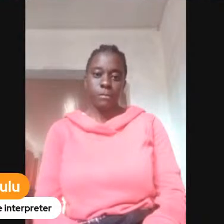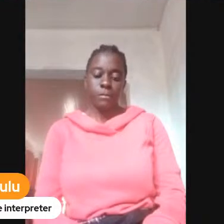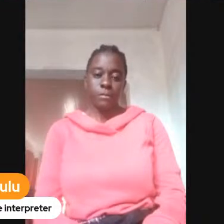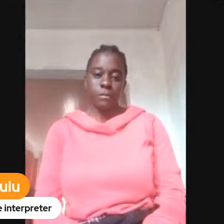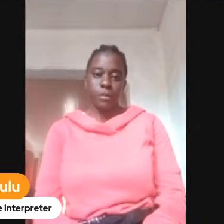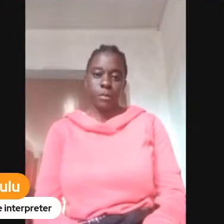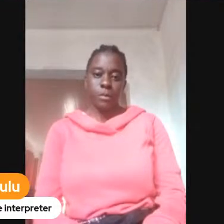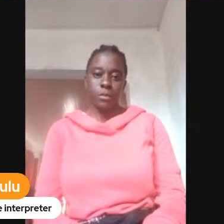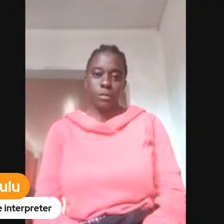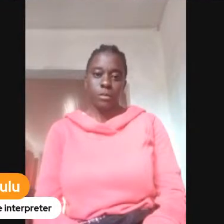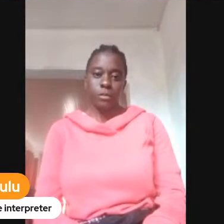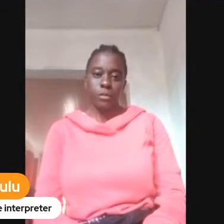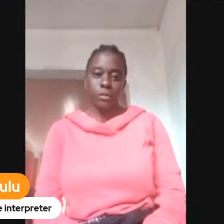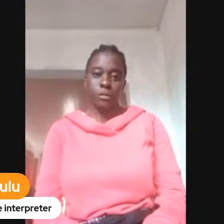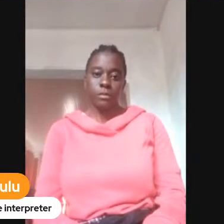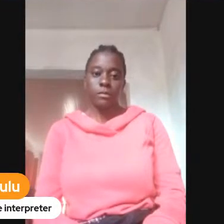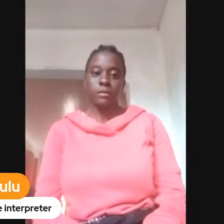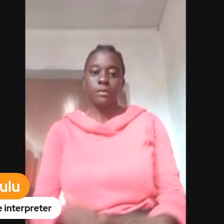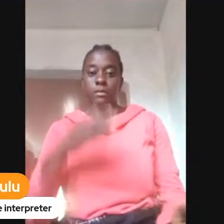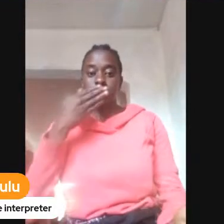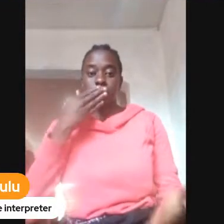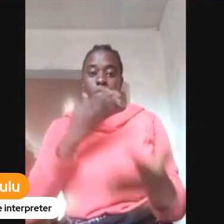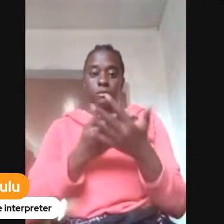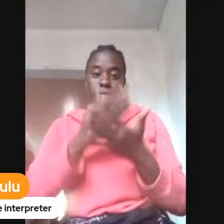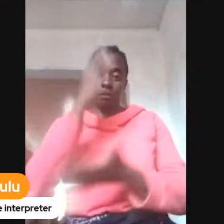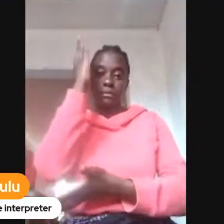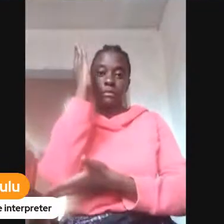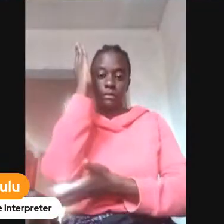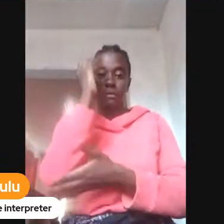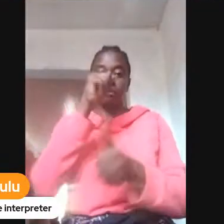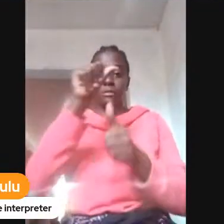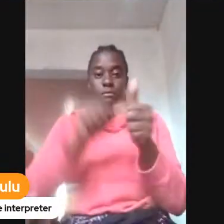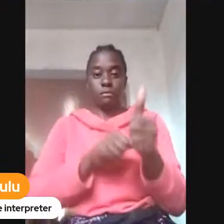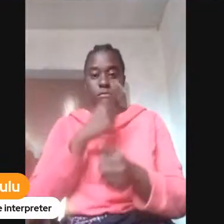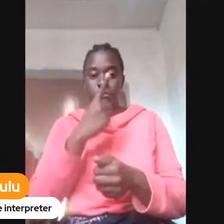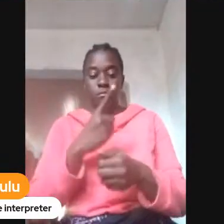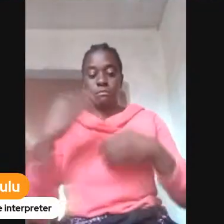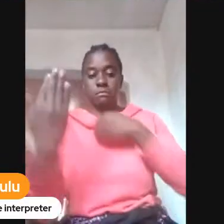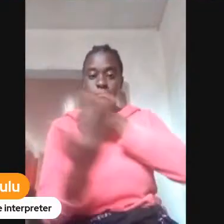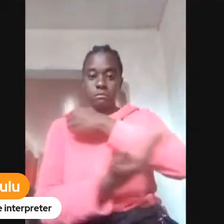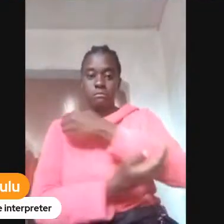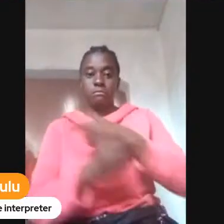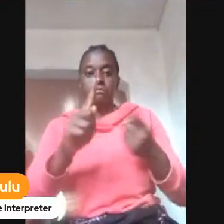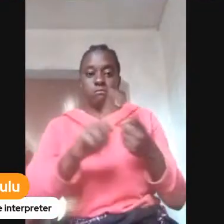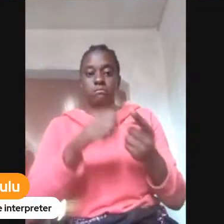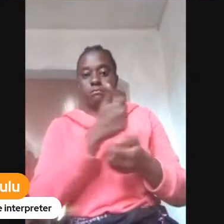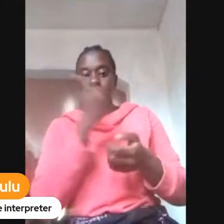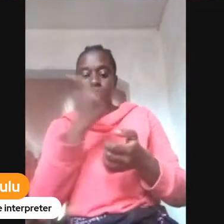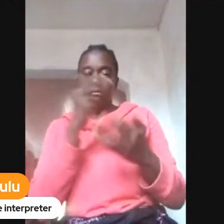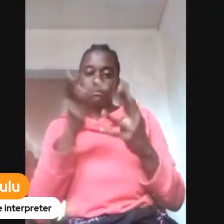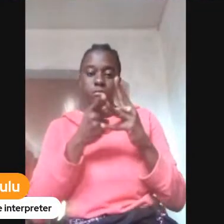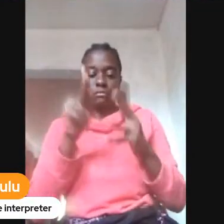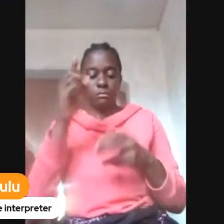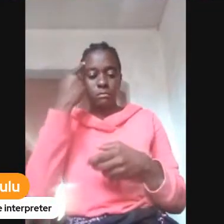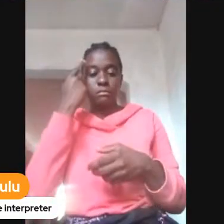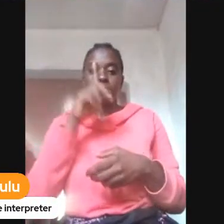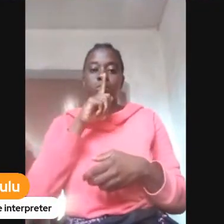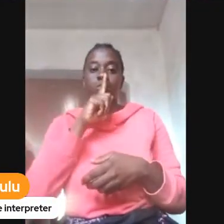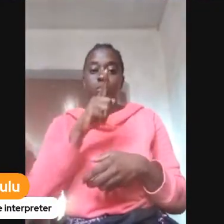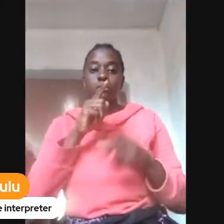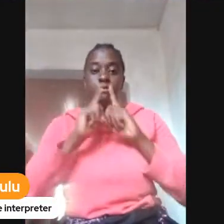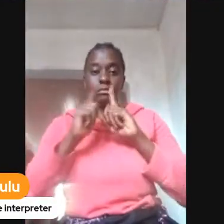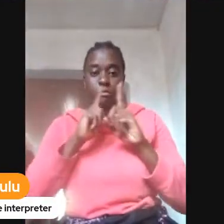Good afternoon, everyone, and welcome back to another fresh episode of the Real Talk Show. With us today on the show, we